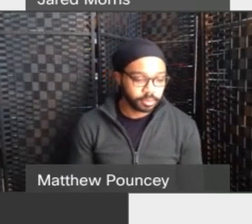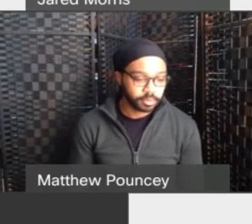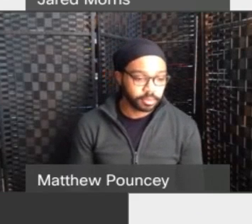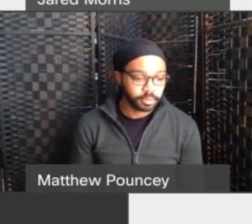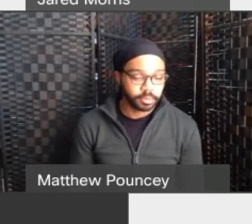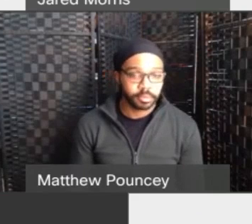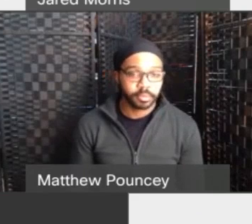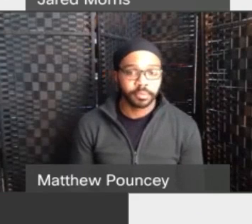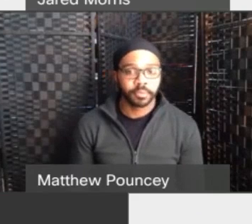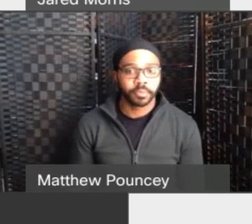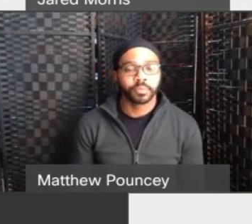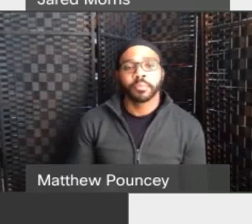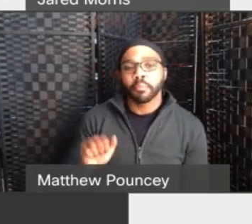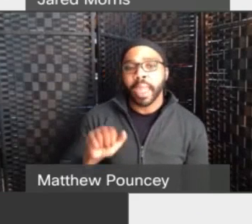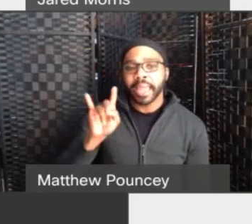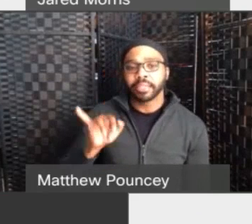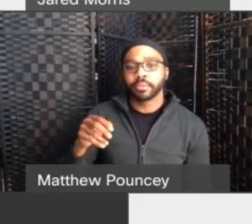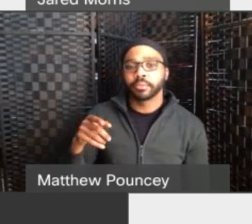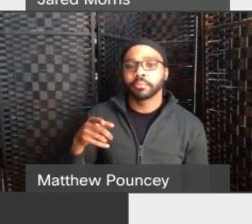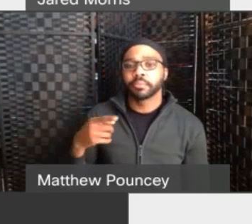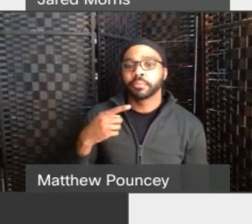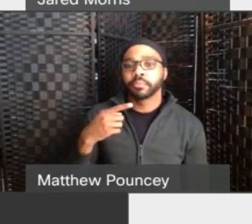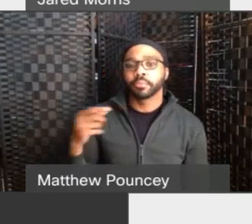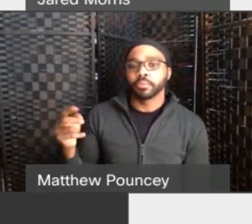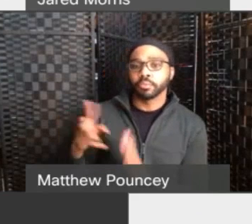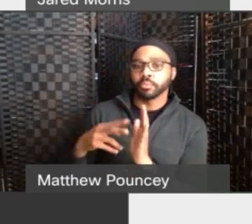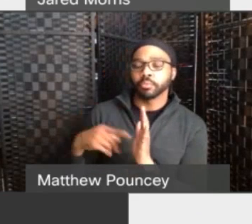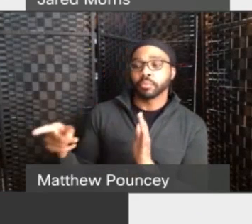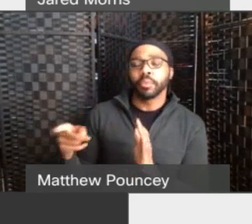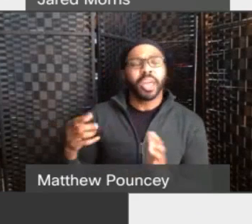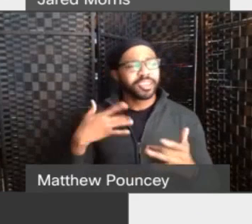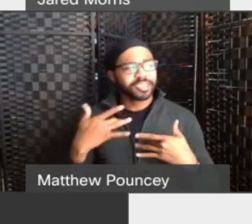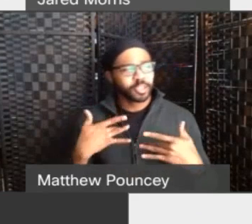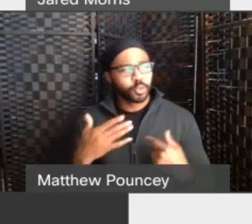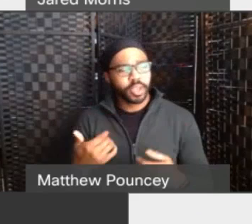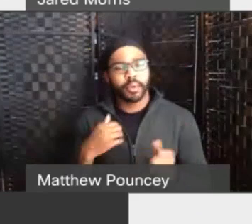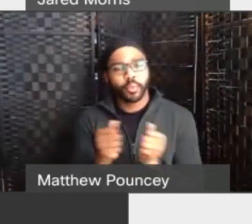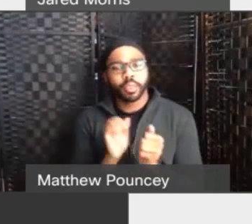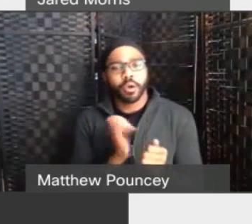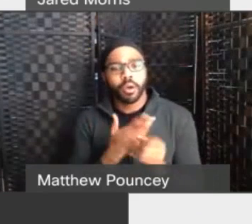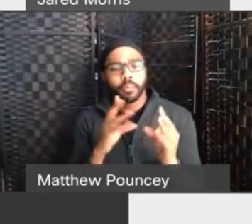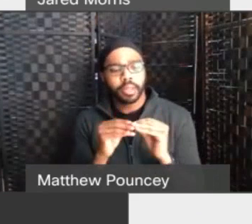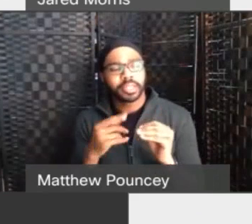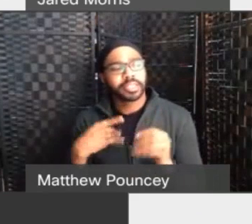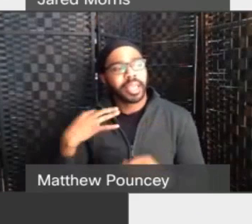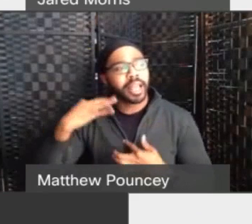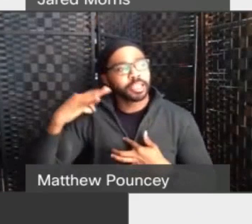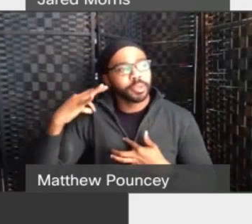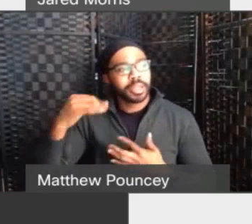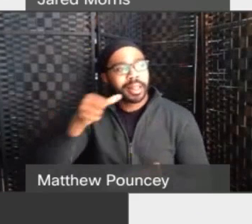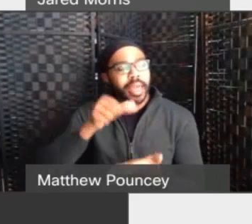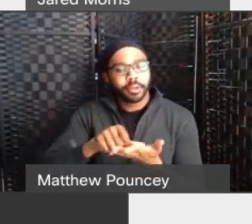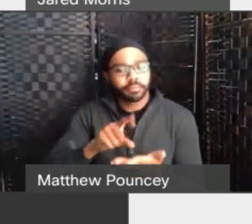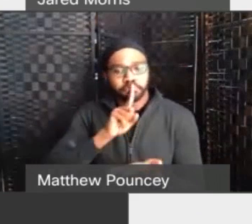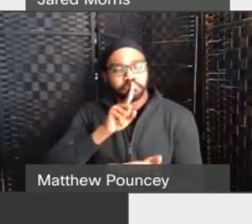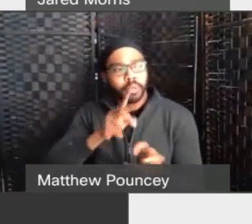A concern we had in the residential meeting was eligibility letters are not being loaded into MCIS